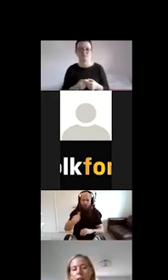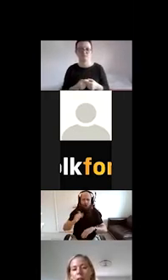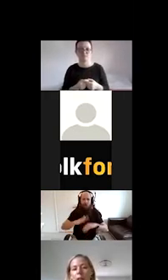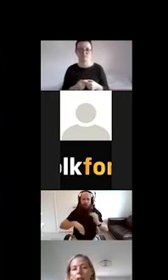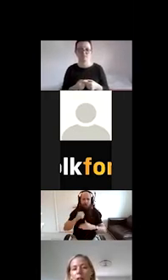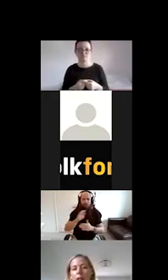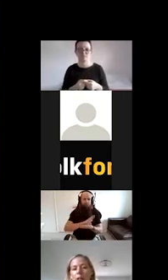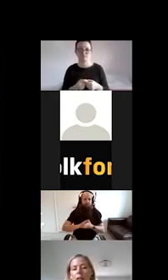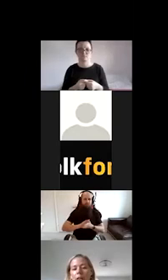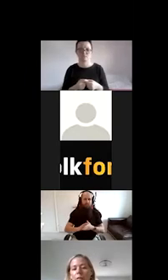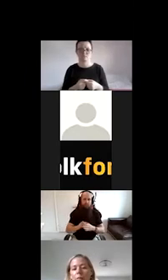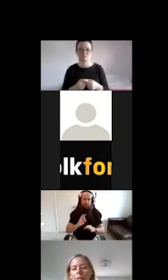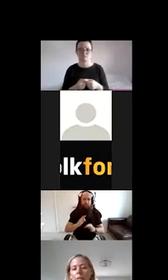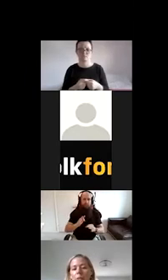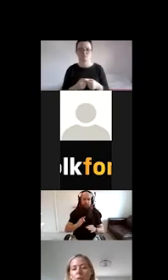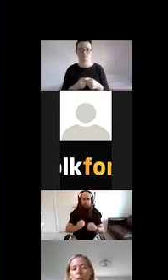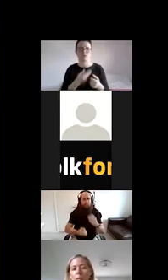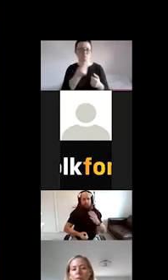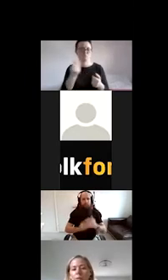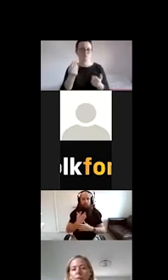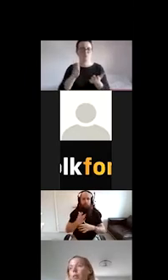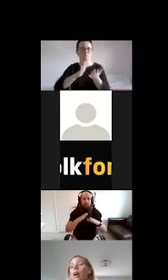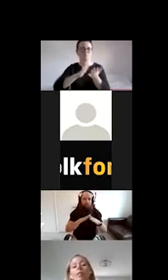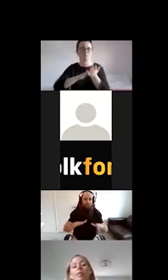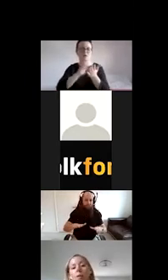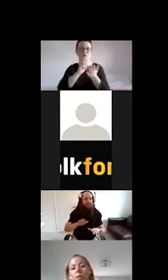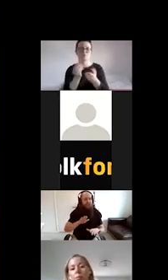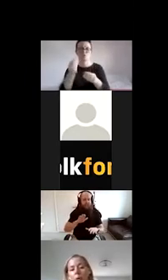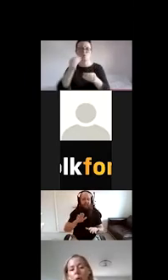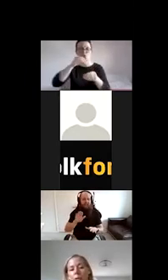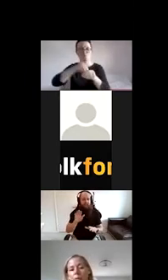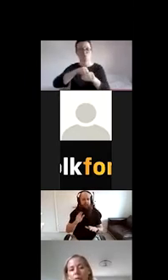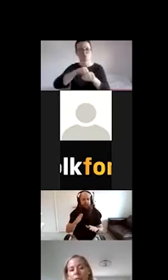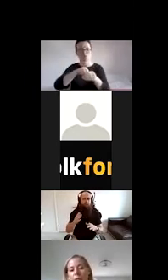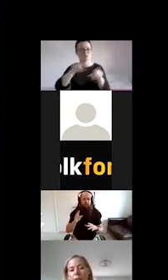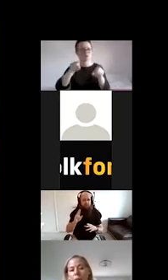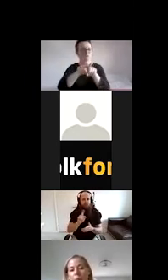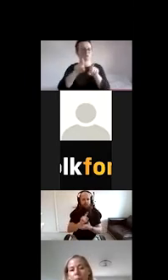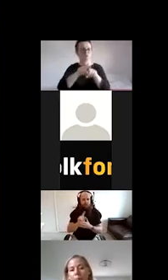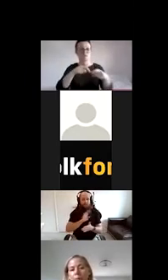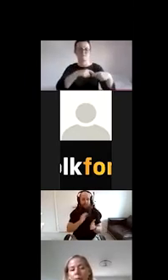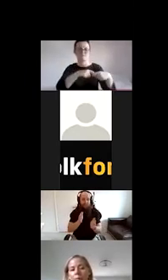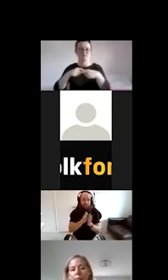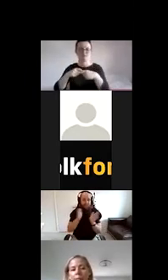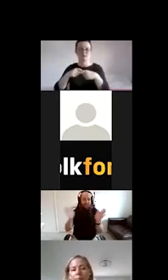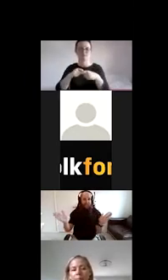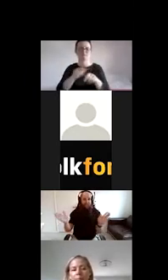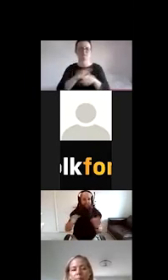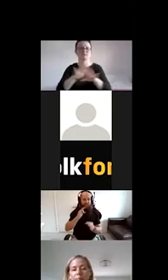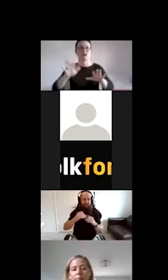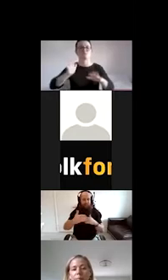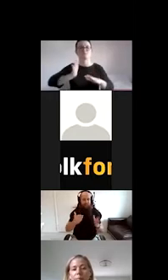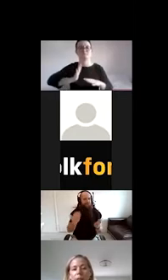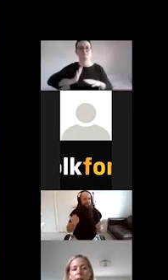programs. We tend to also have a quite broad definition of peace building.